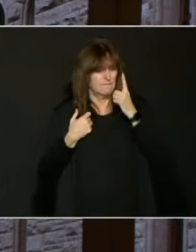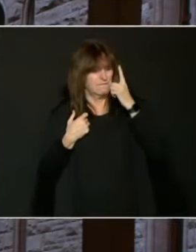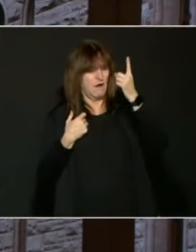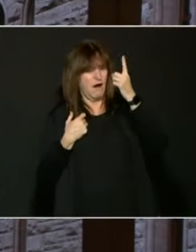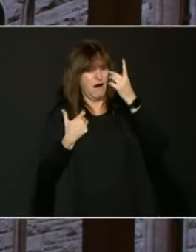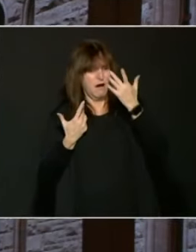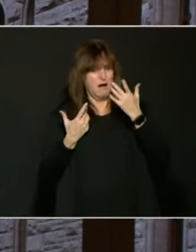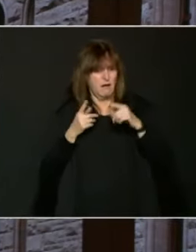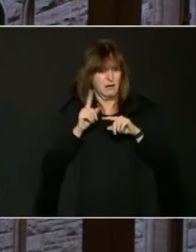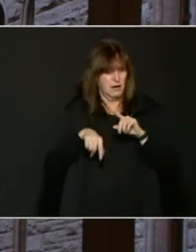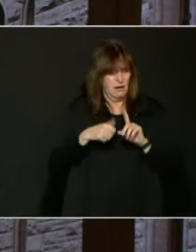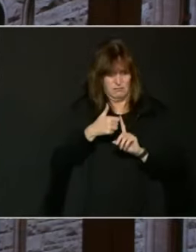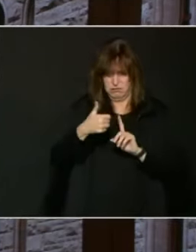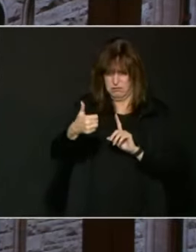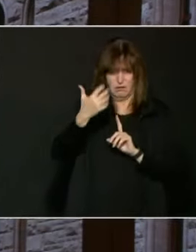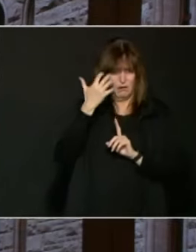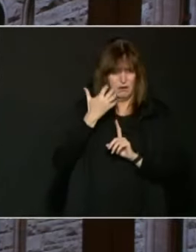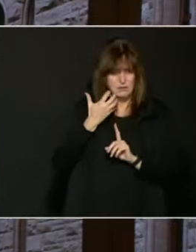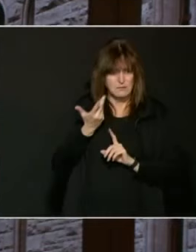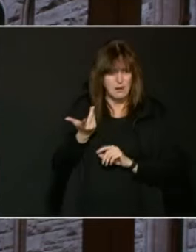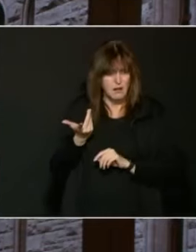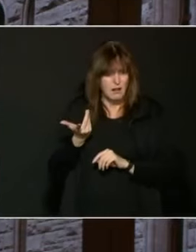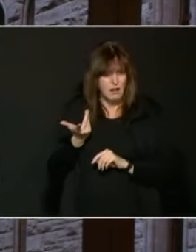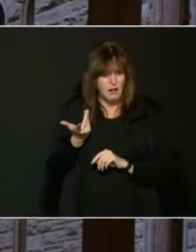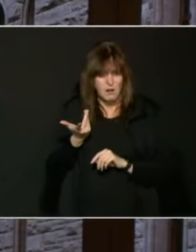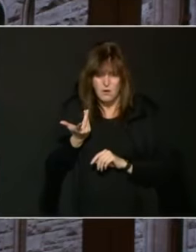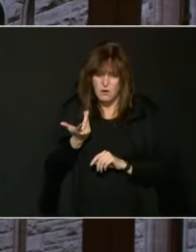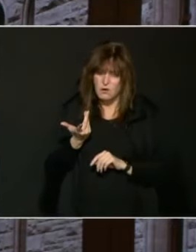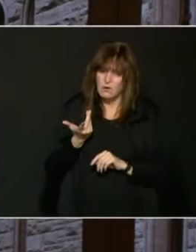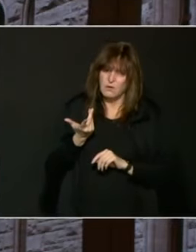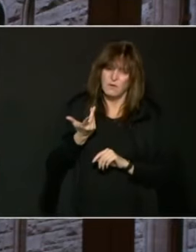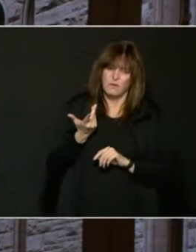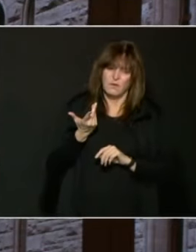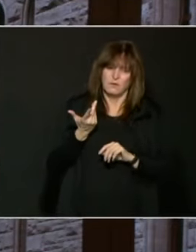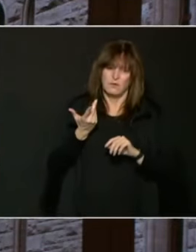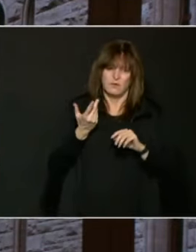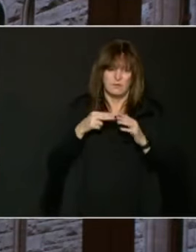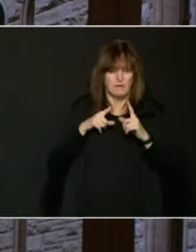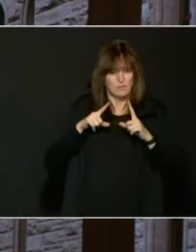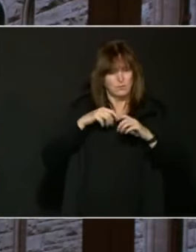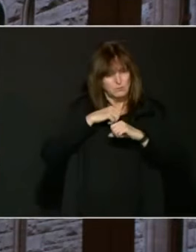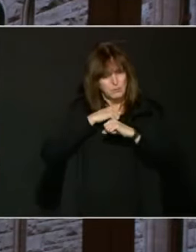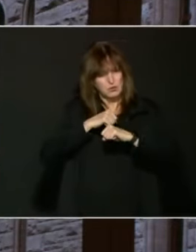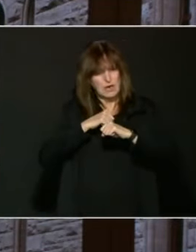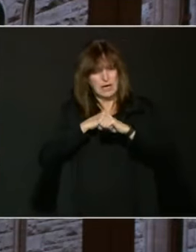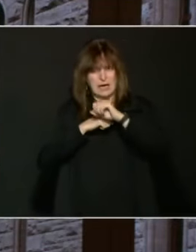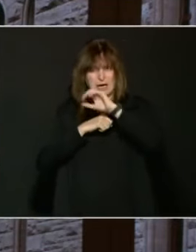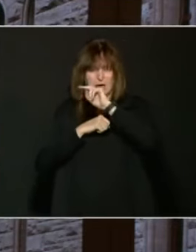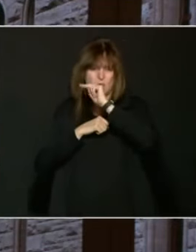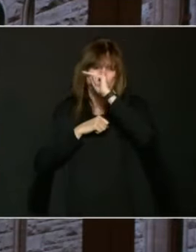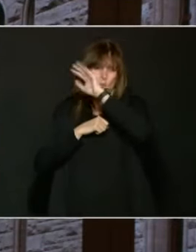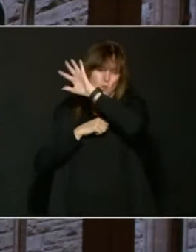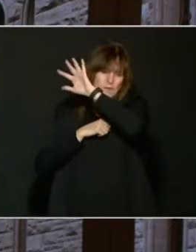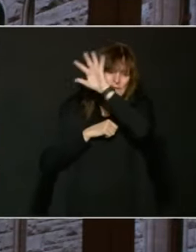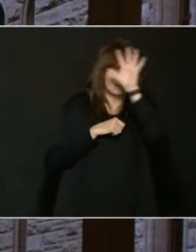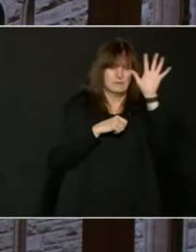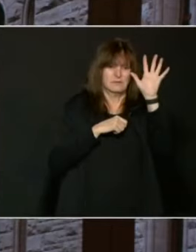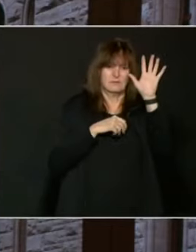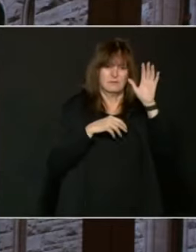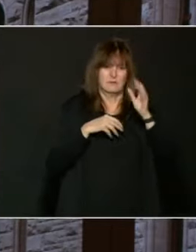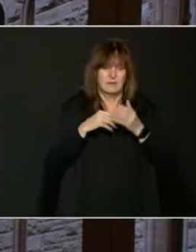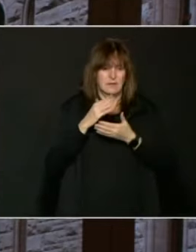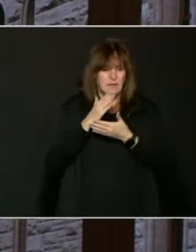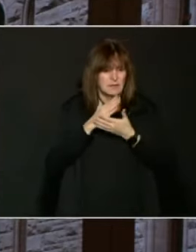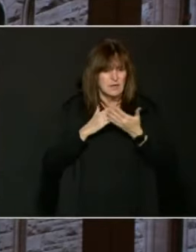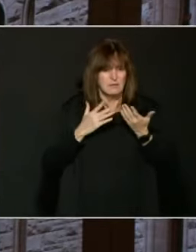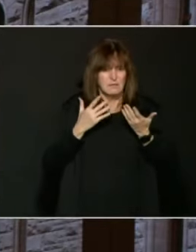care services that are available at the Regional Health Sciences Center there in Thunder Bay. And we're also concerned about their homeless populations, as well